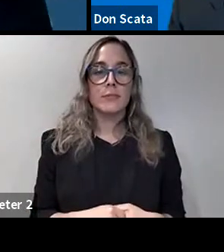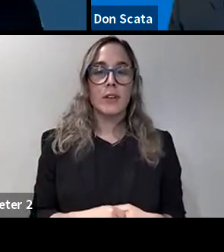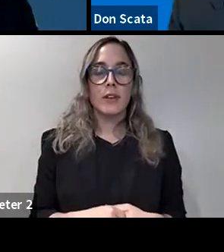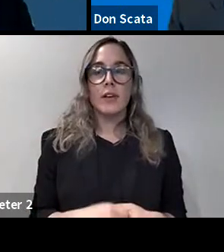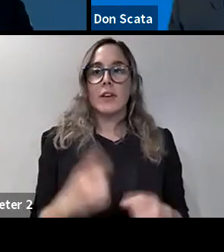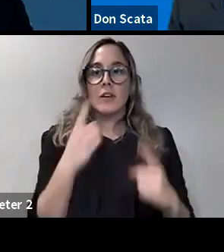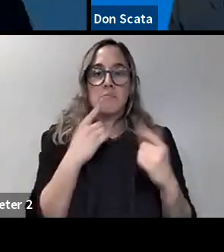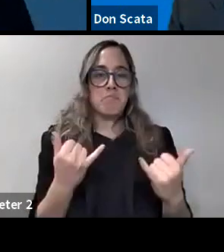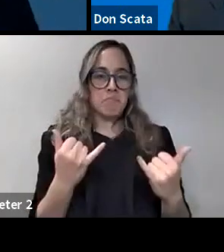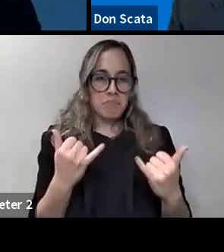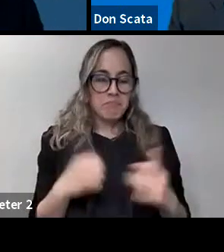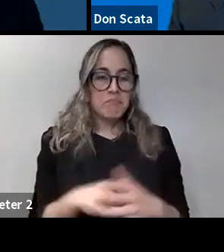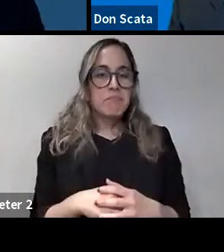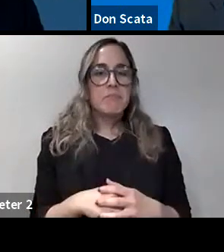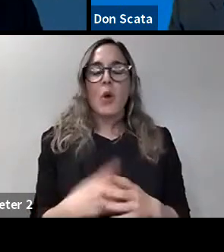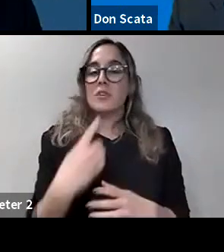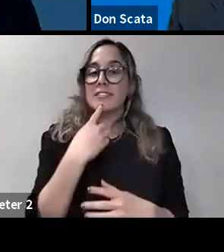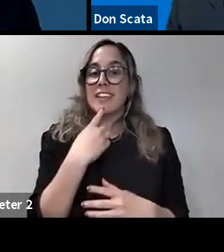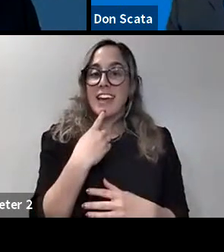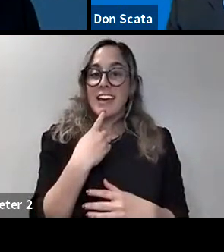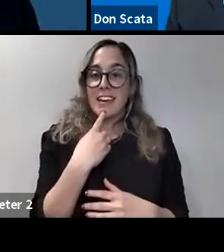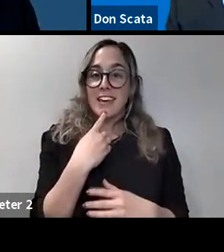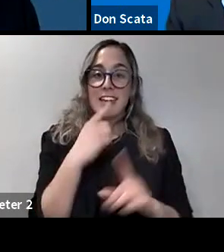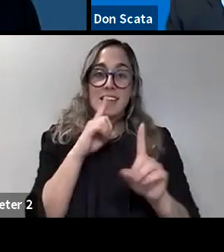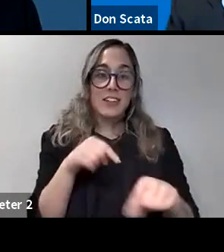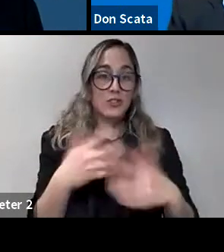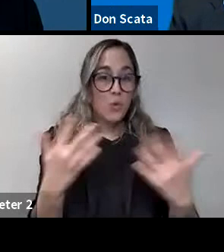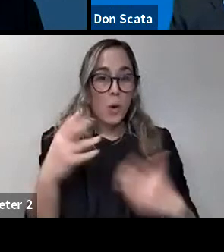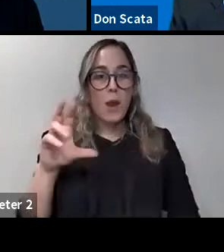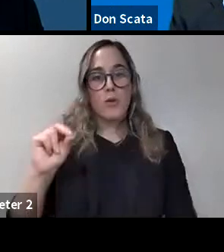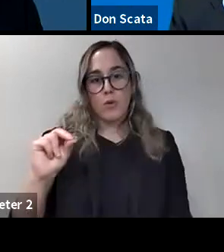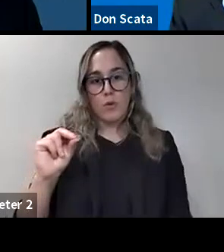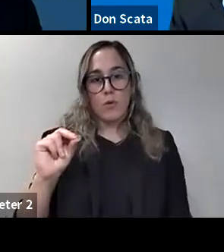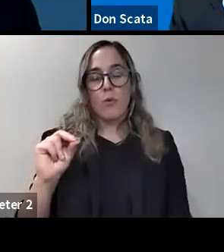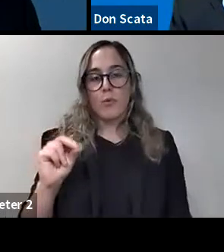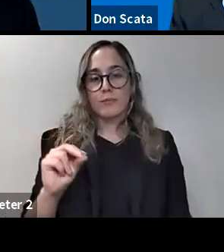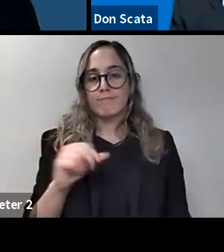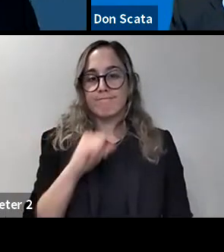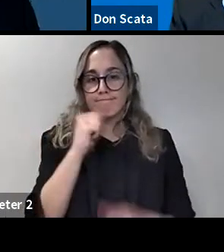I'll take that one. At present, the answer to that is no, but